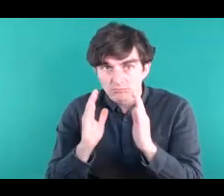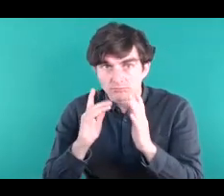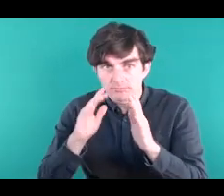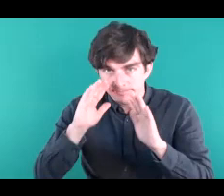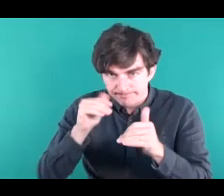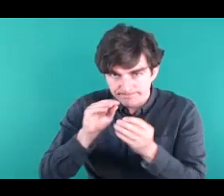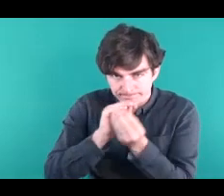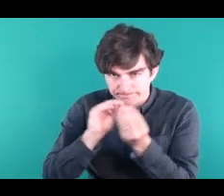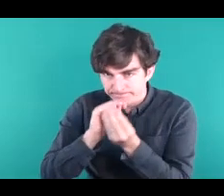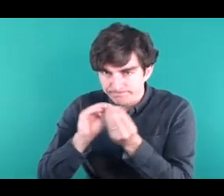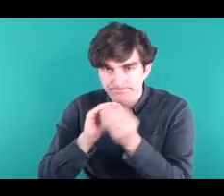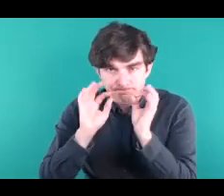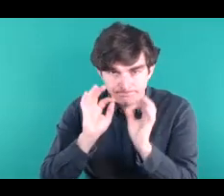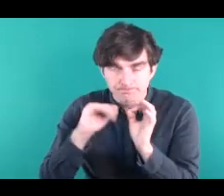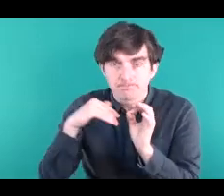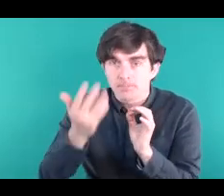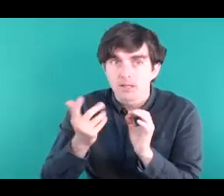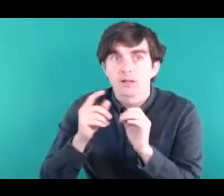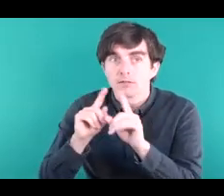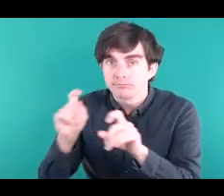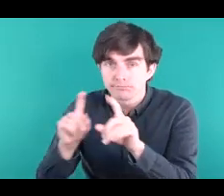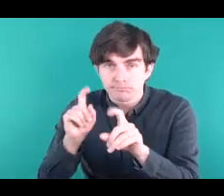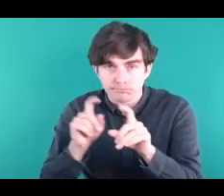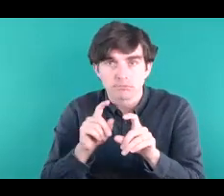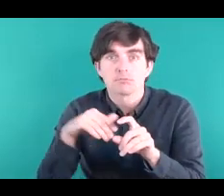April. So next slide.